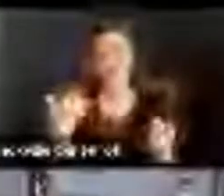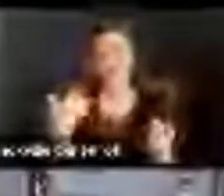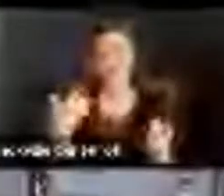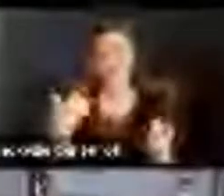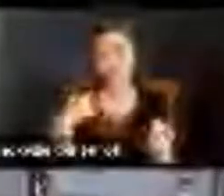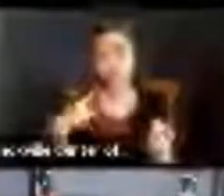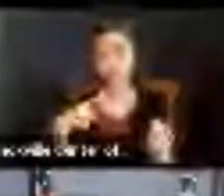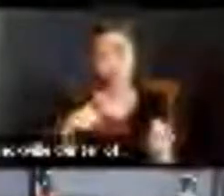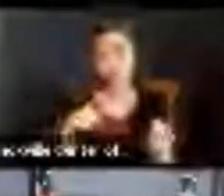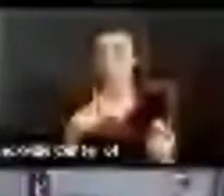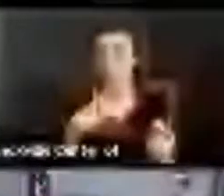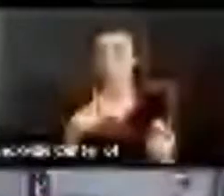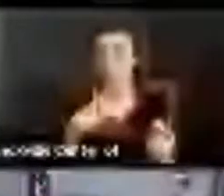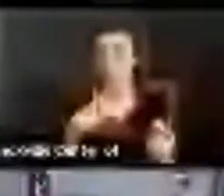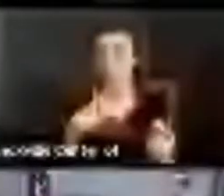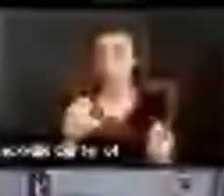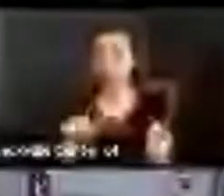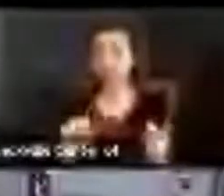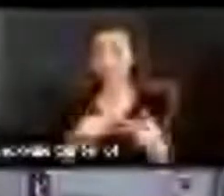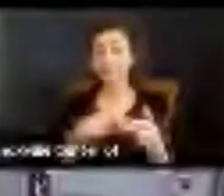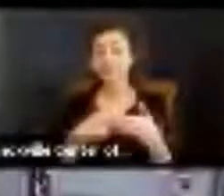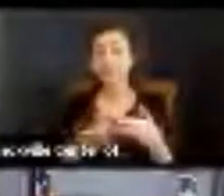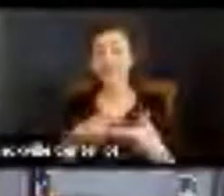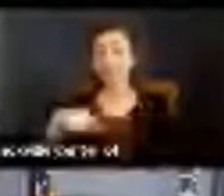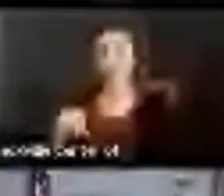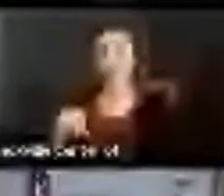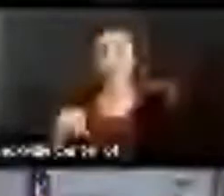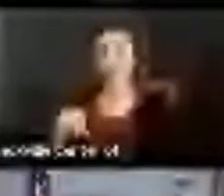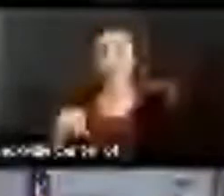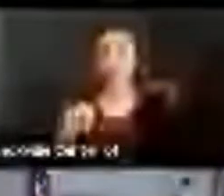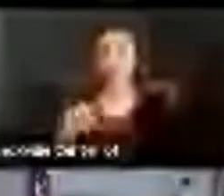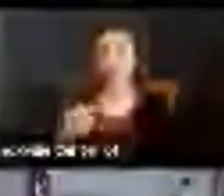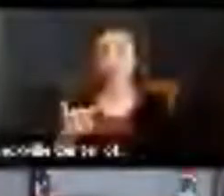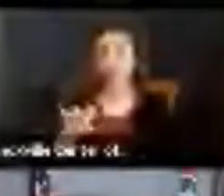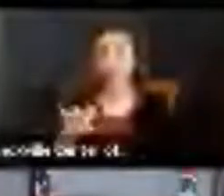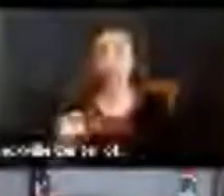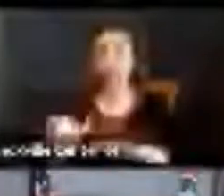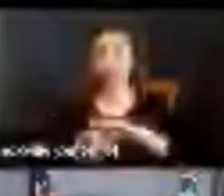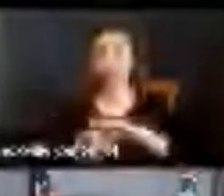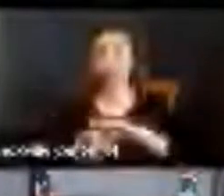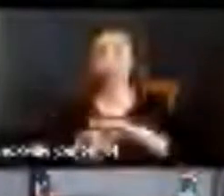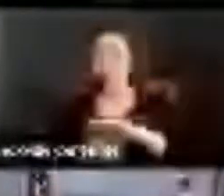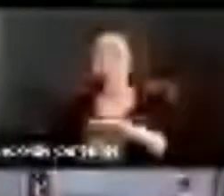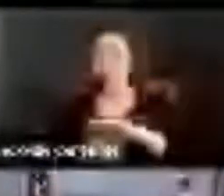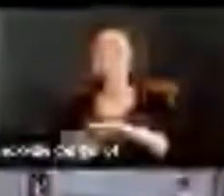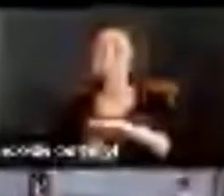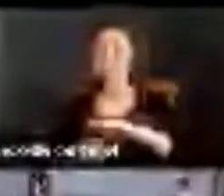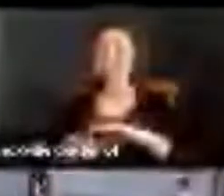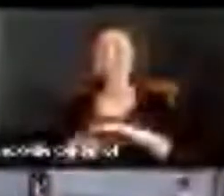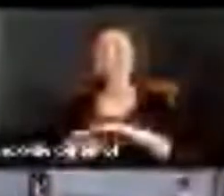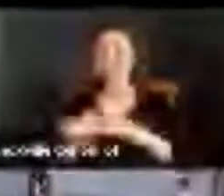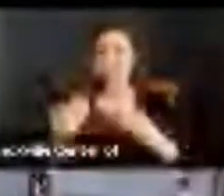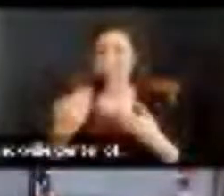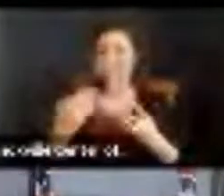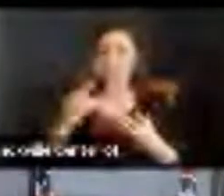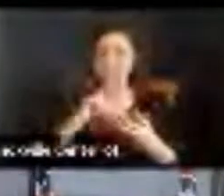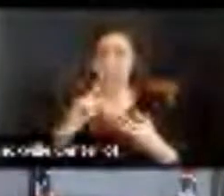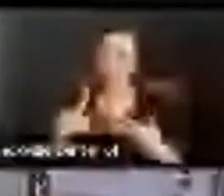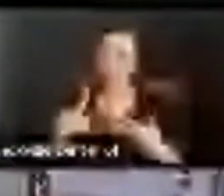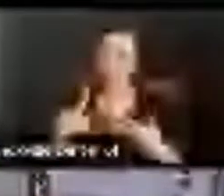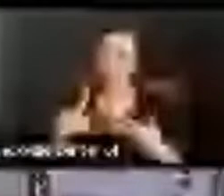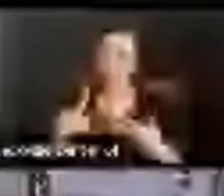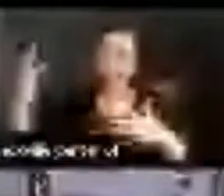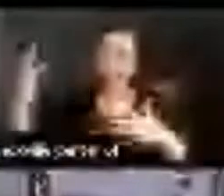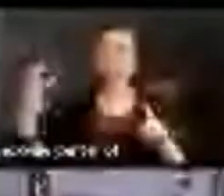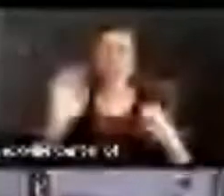about quarantines, the thing that's really killing them, compared to a community contact who has maybe